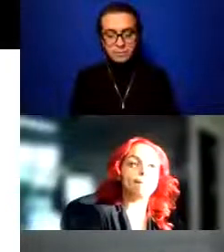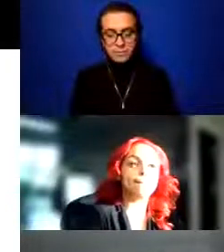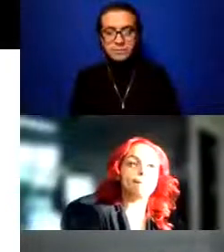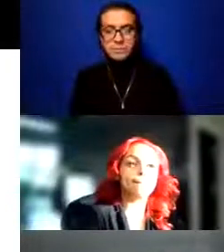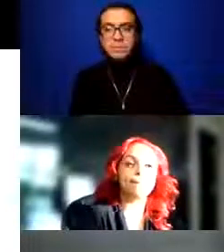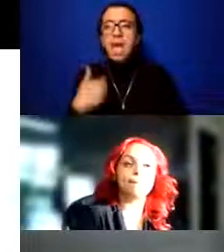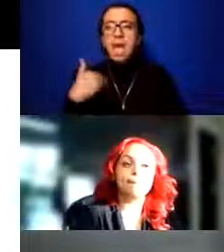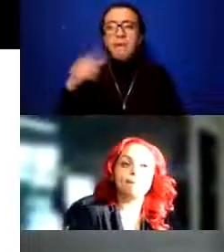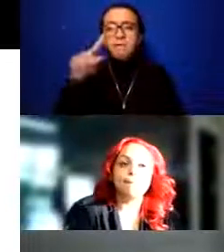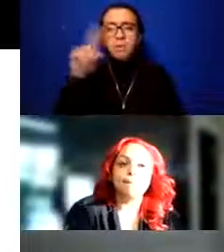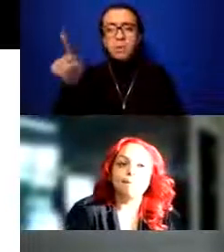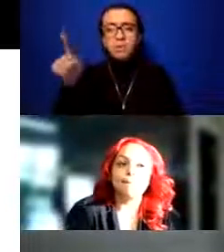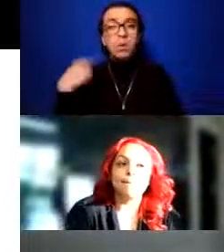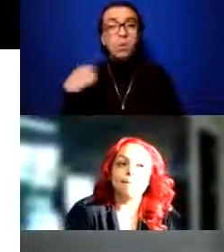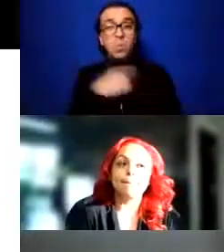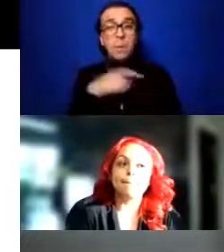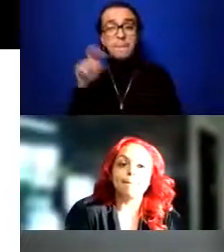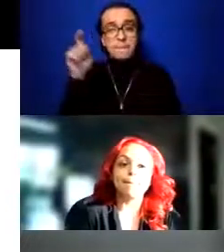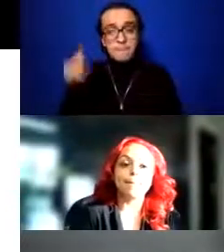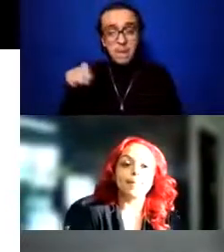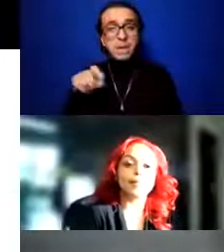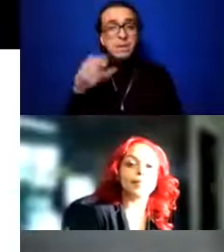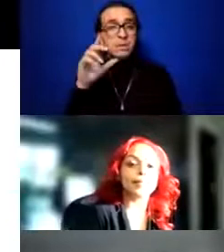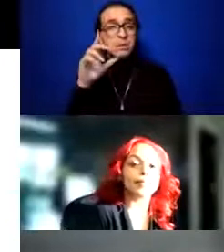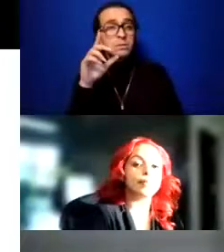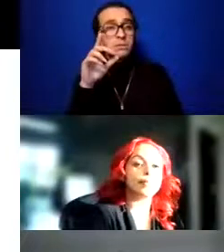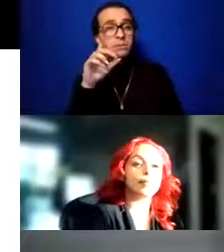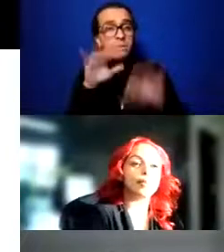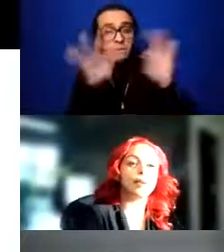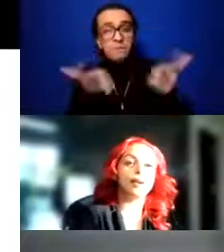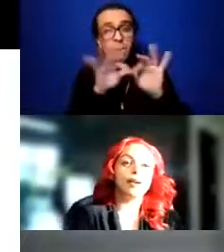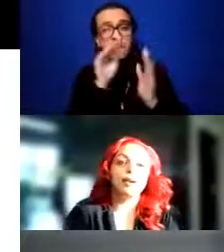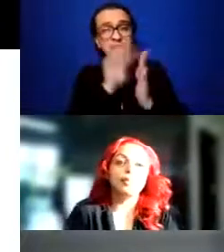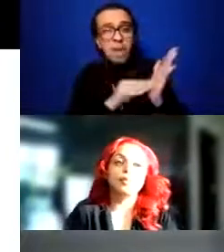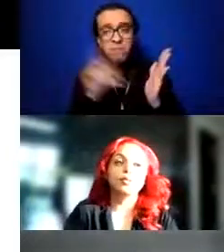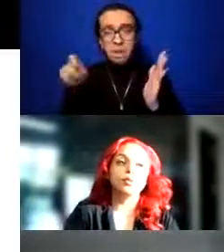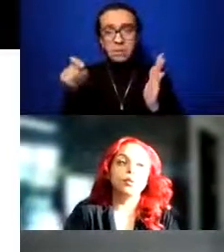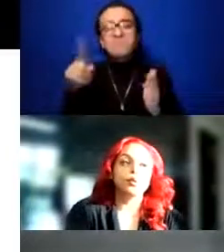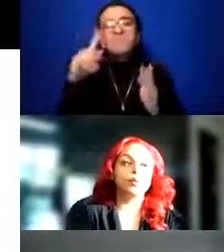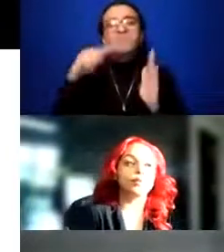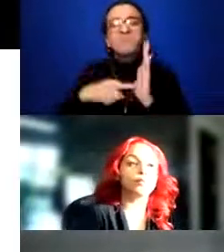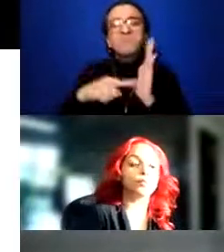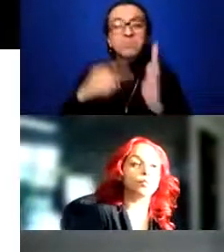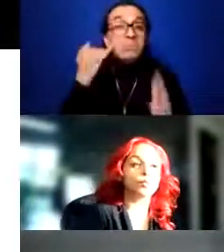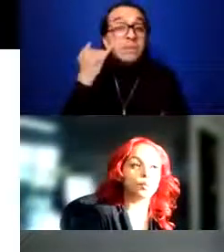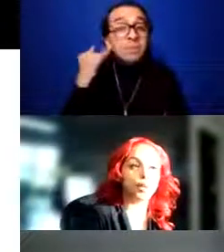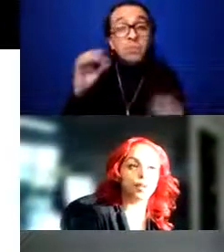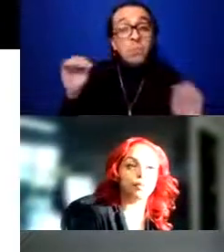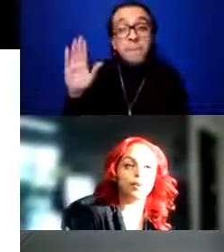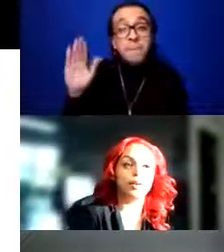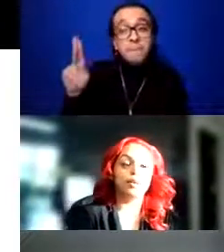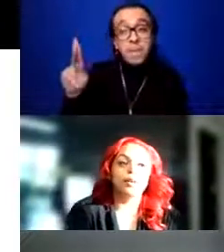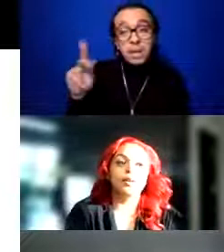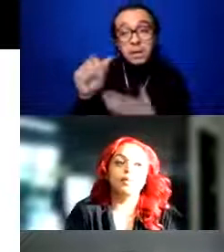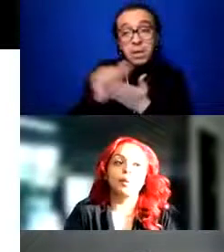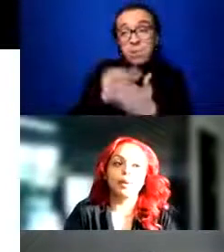Do we have to fill out that document? Because what if we don't have a bank account? So if you don't